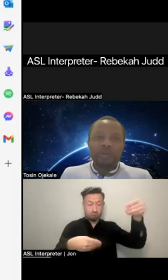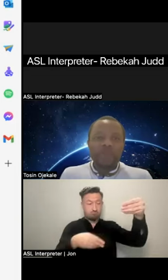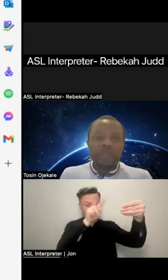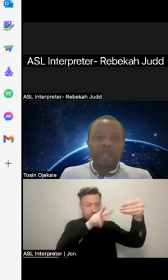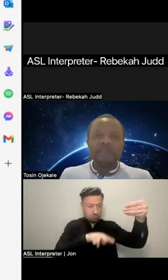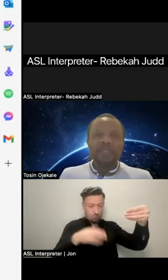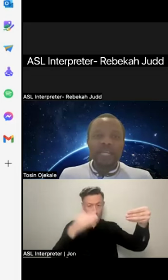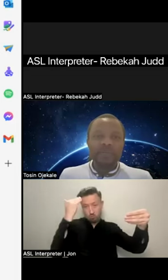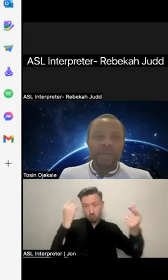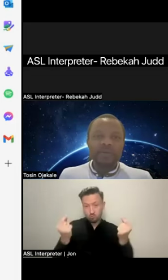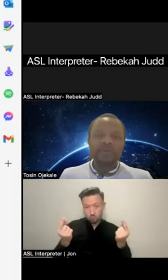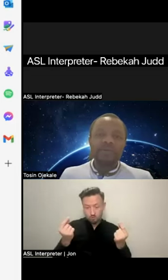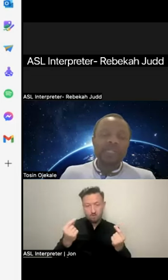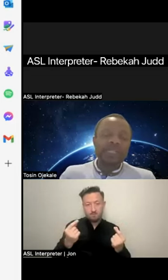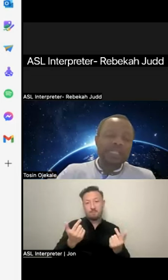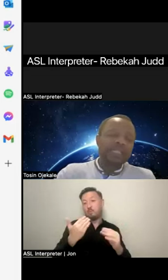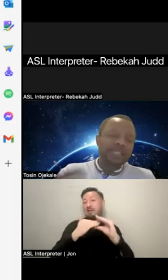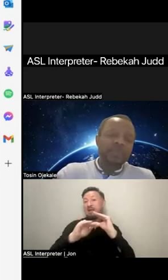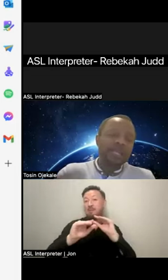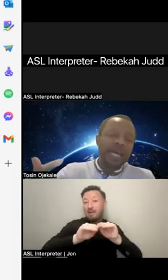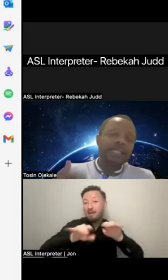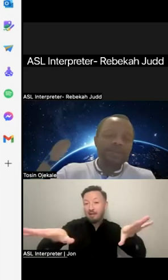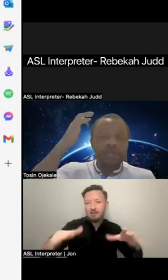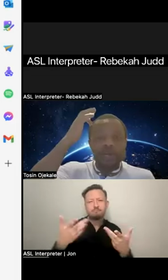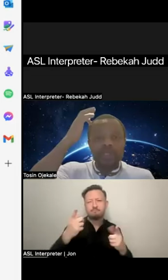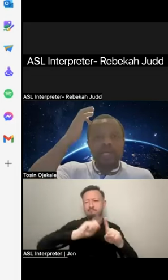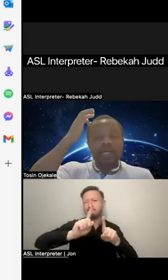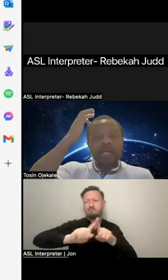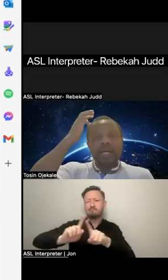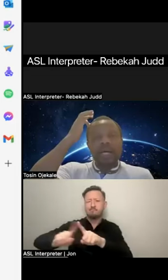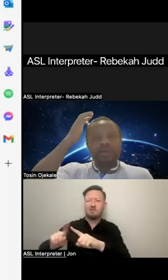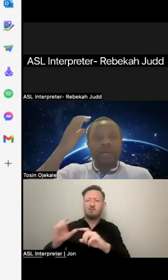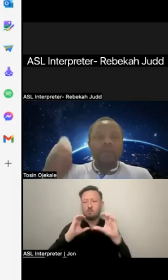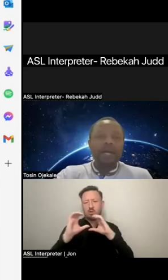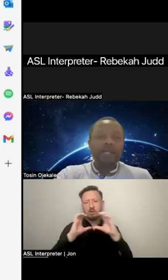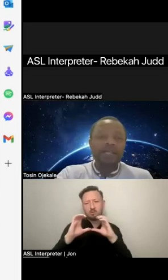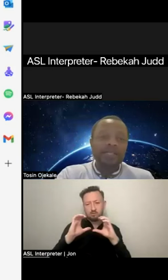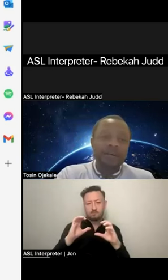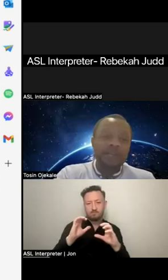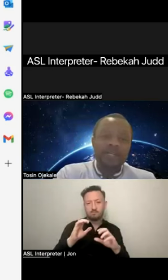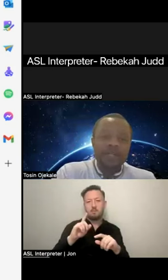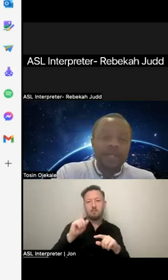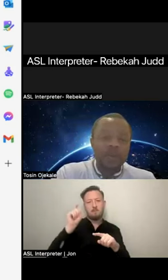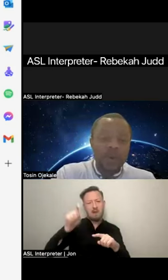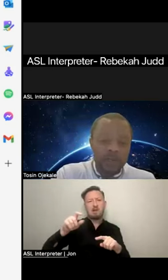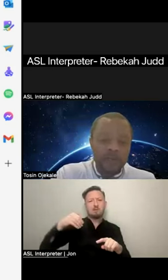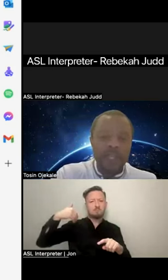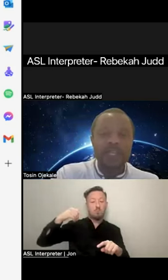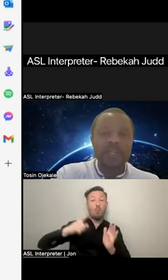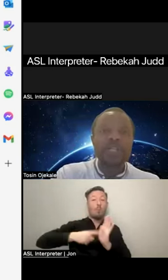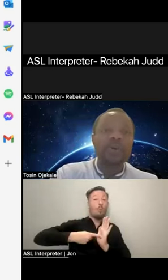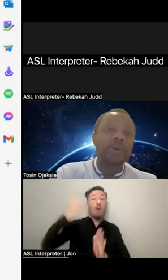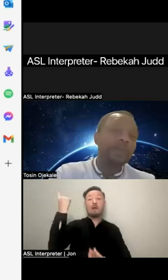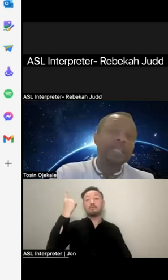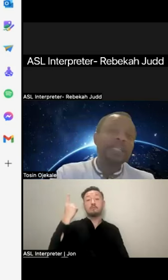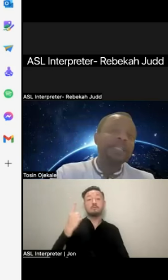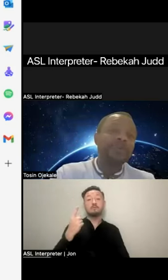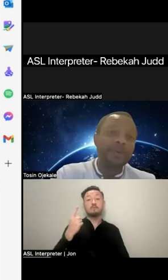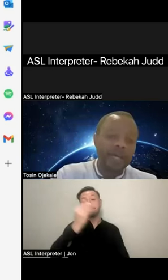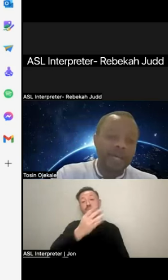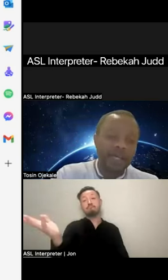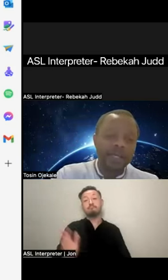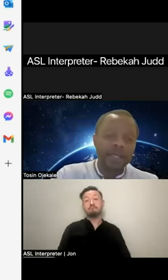or maybe even email. So it's something that needs to be done at regular interval. It's not a one-off thing. You need to communicate